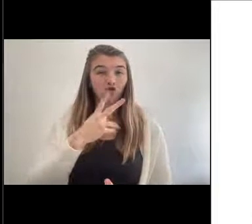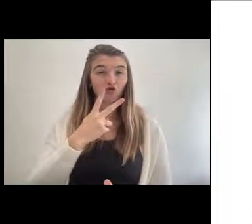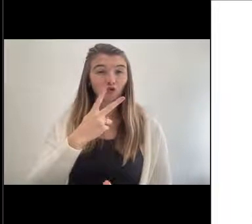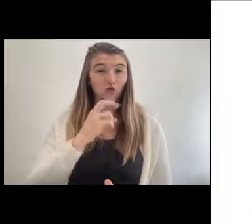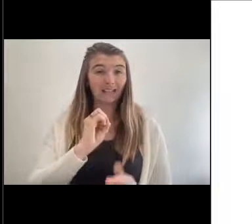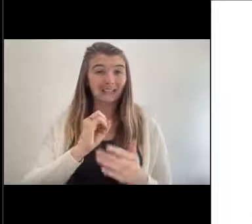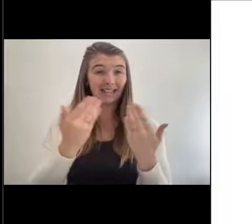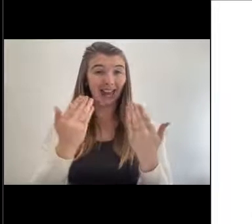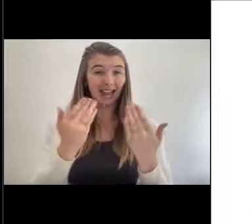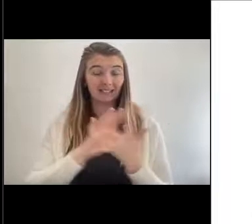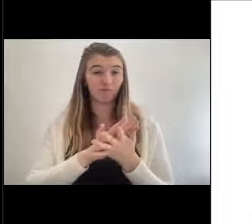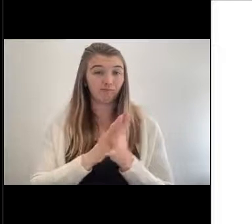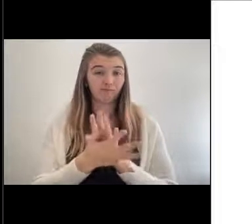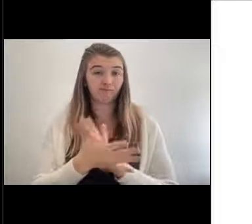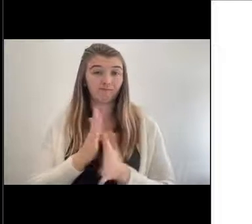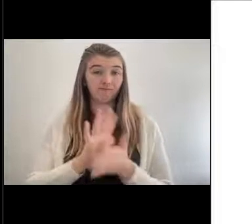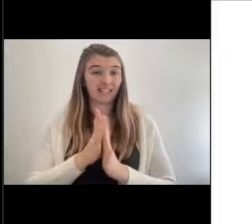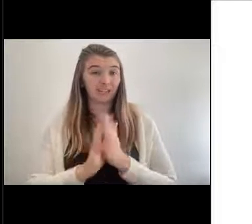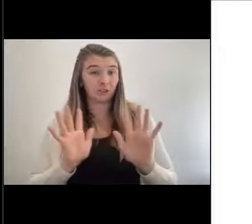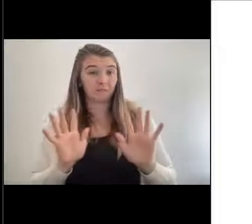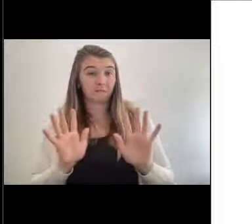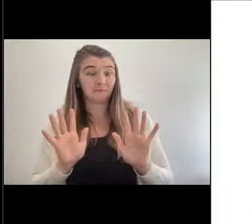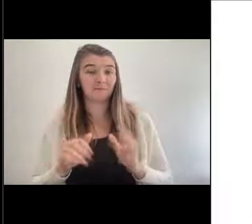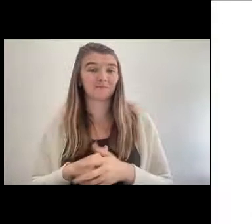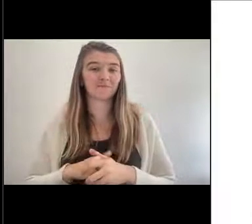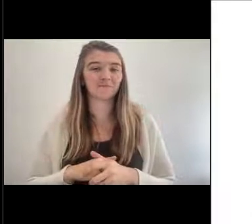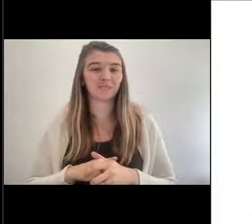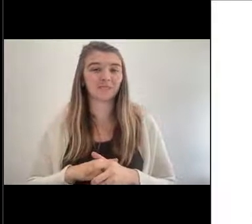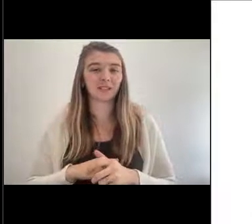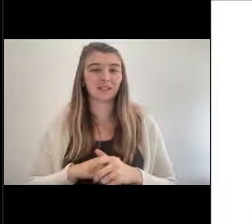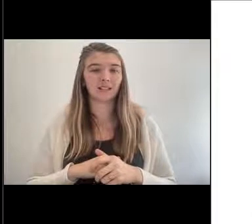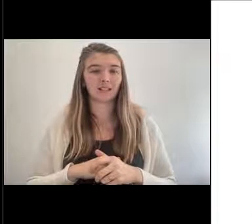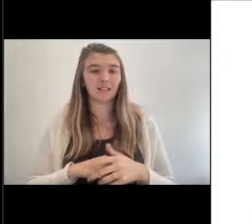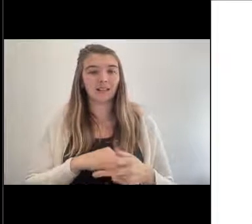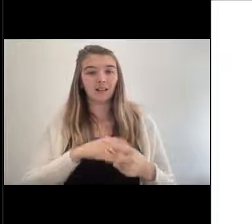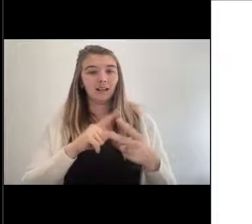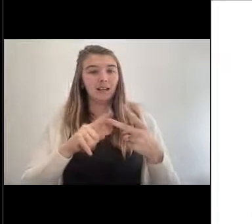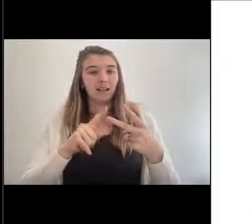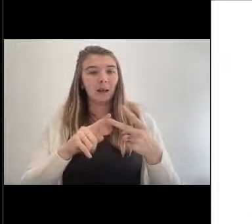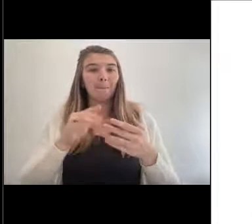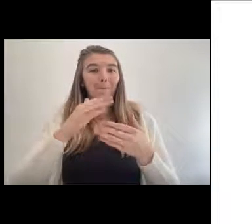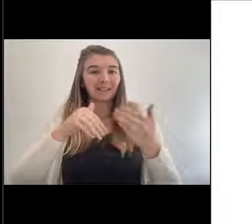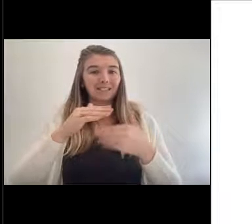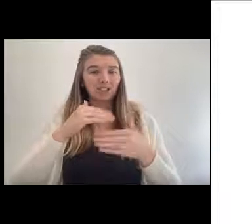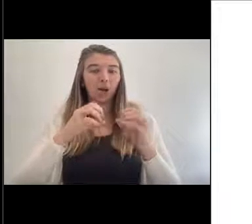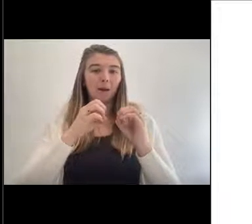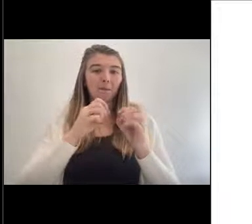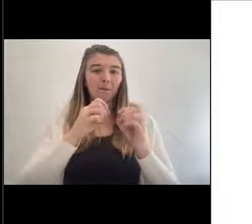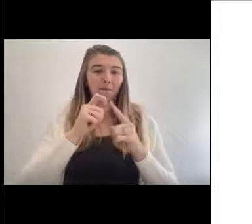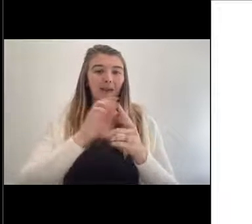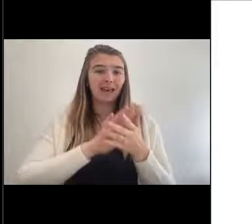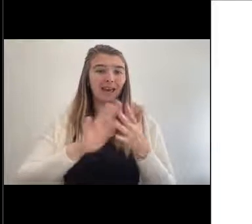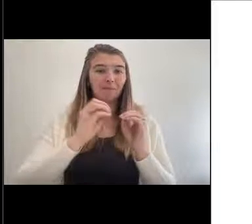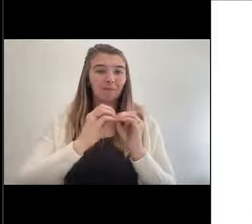The mixture of the two polymers behaves similar to PHB. However, PHO, when